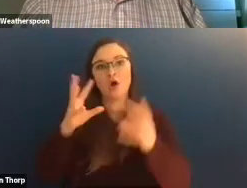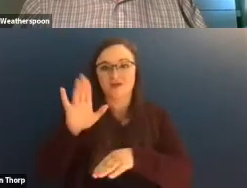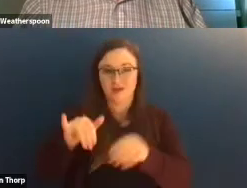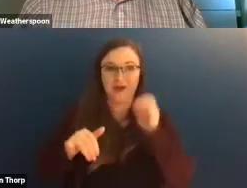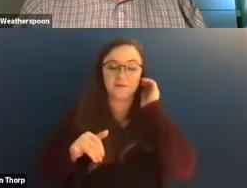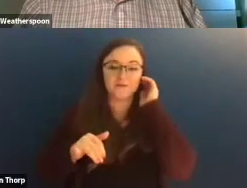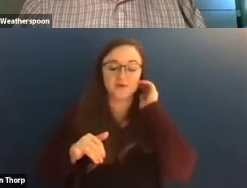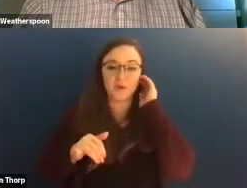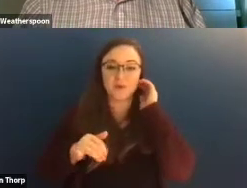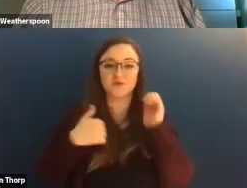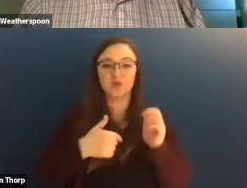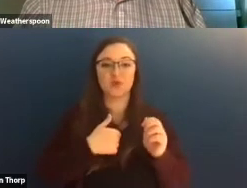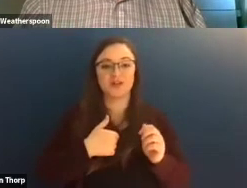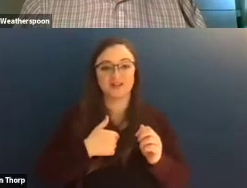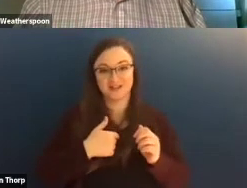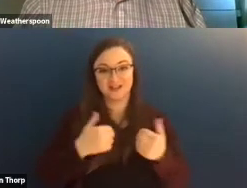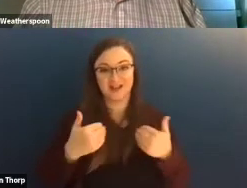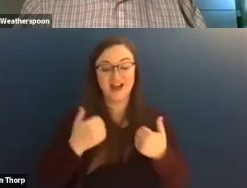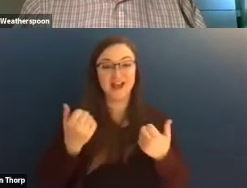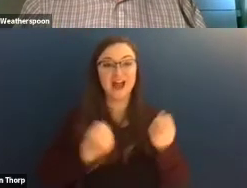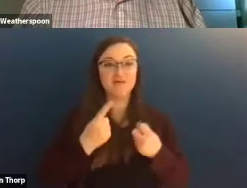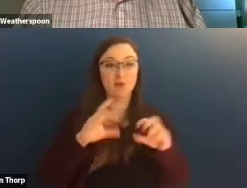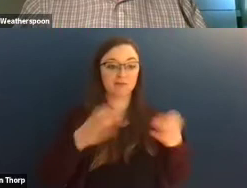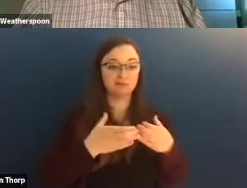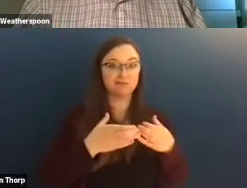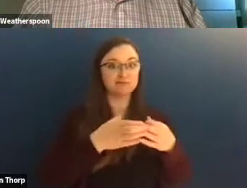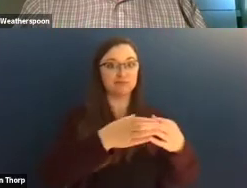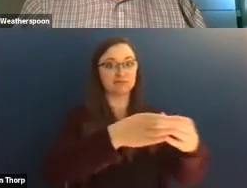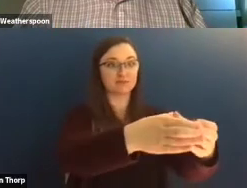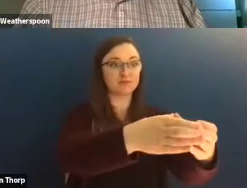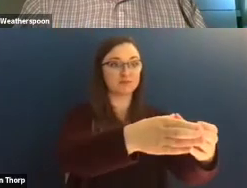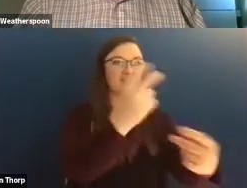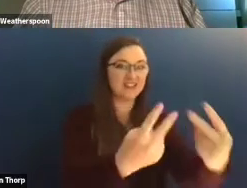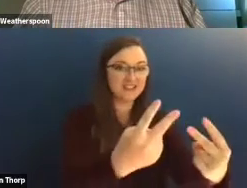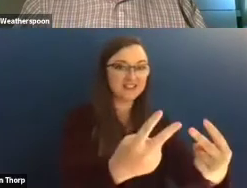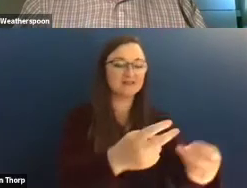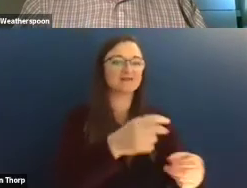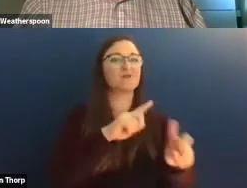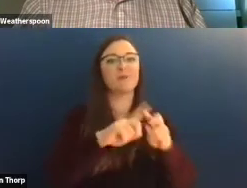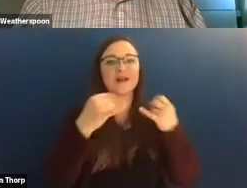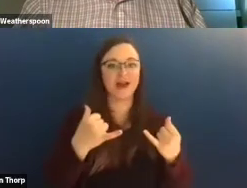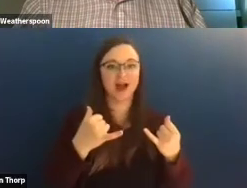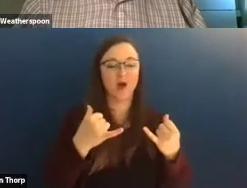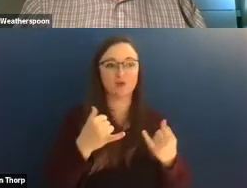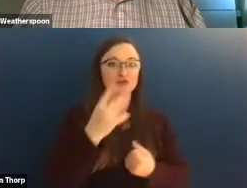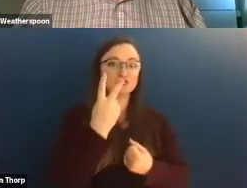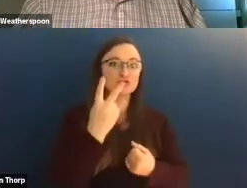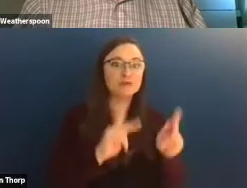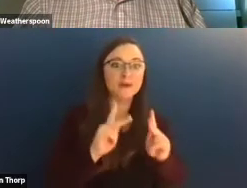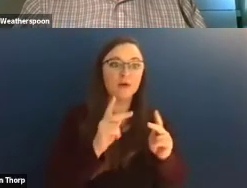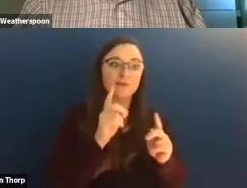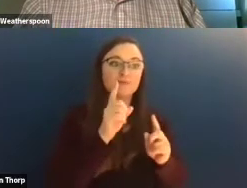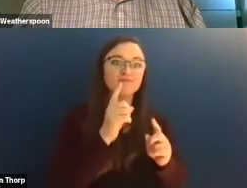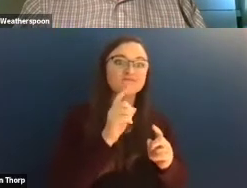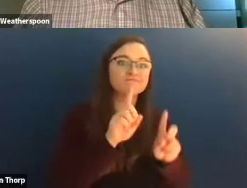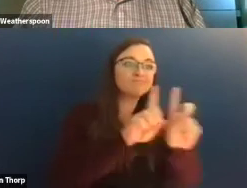we transitioned from being in the patient room for more time to being in the just meeting room and just